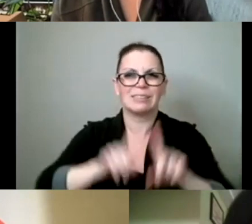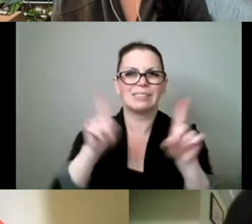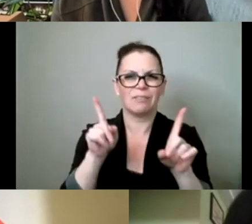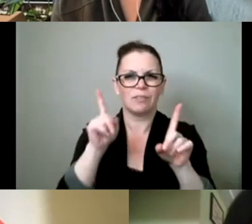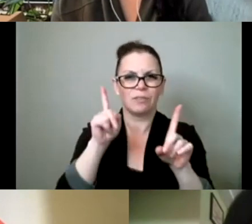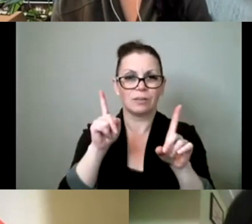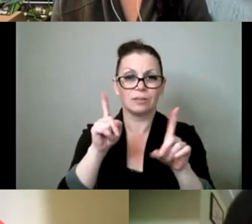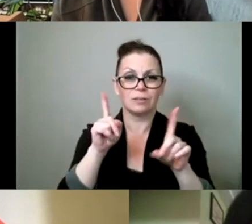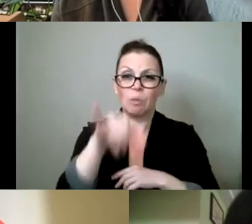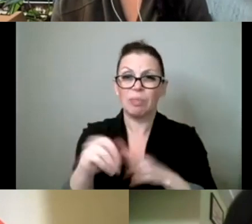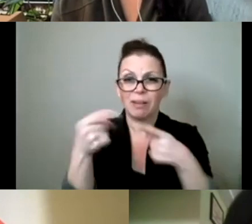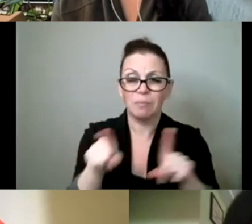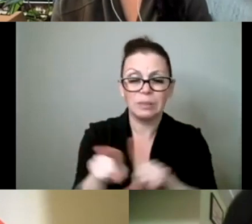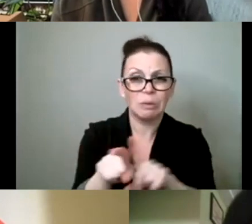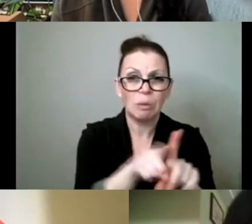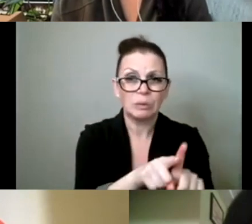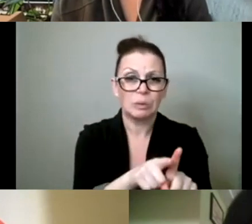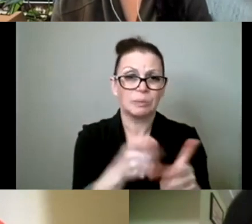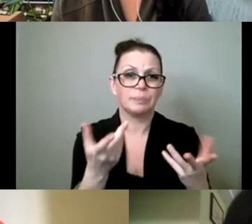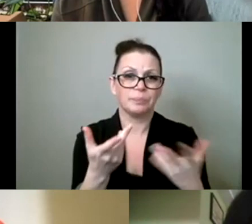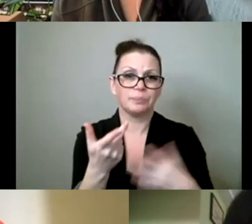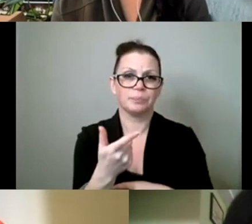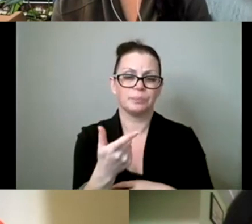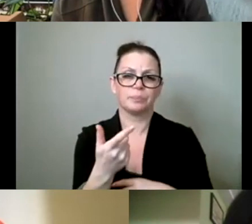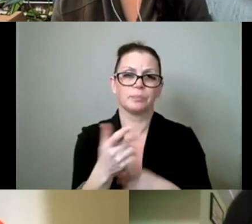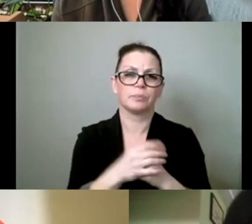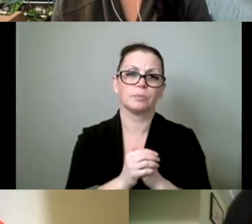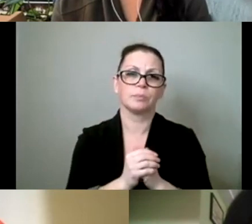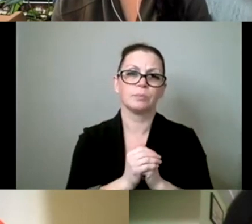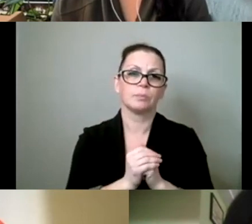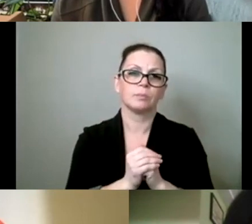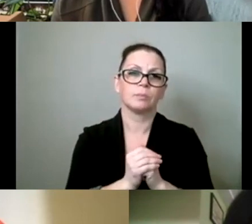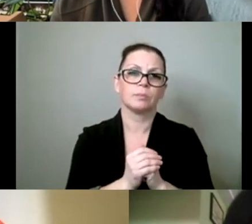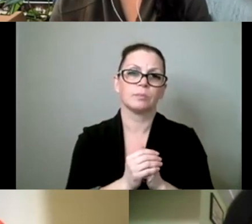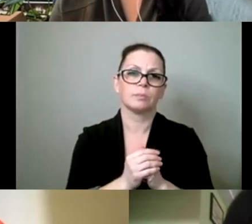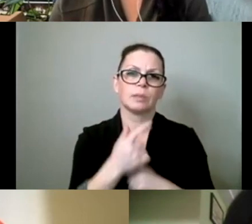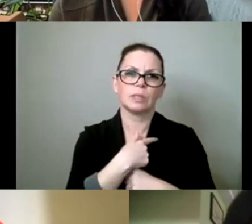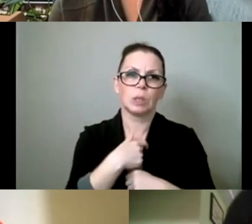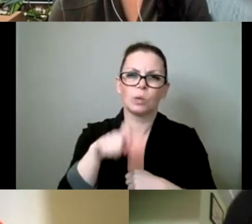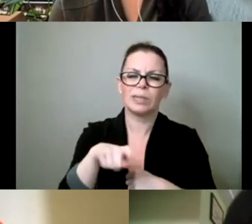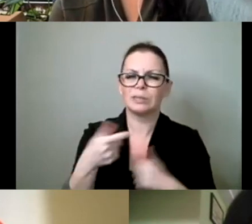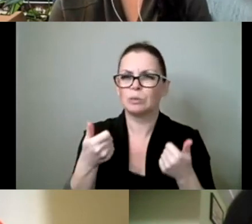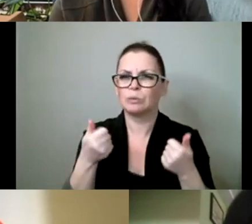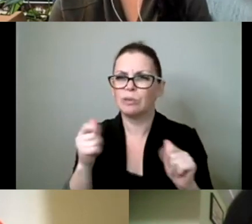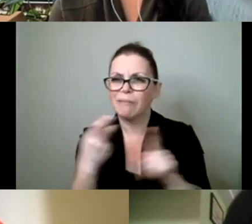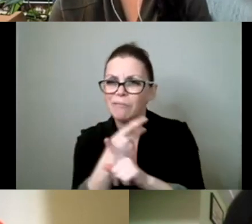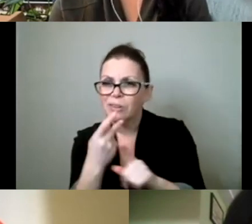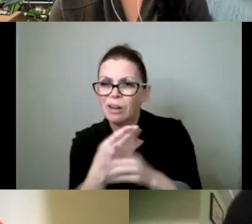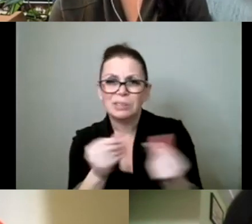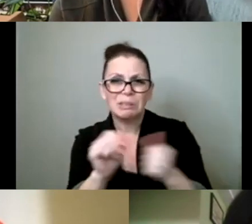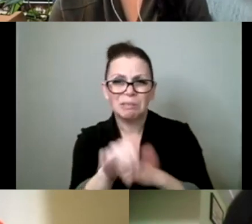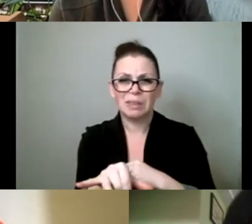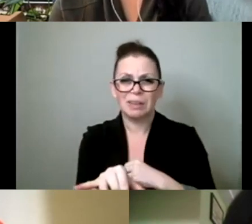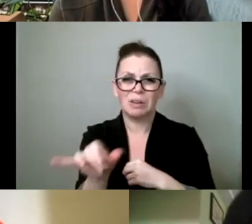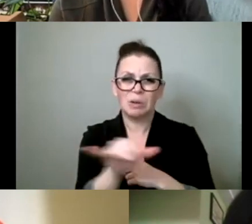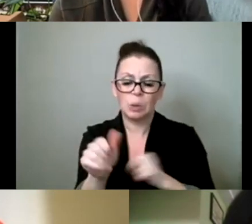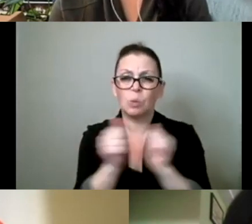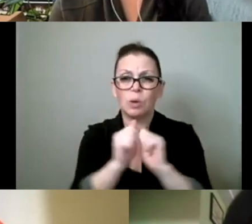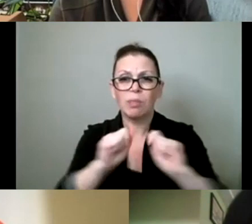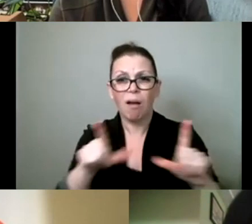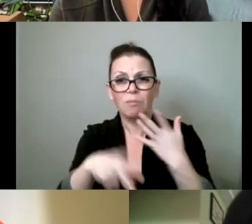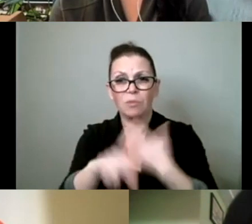as well that we have to sort of coax our way around with every project.